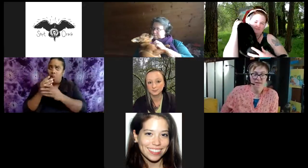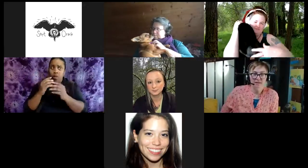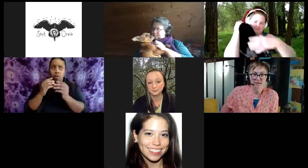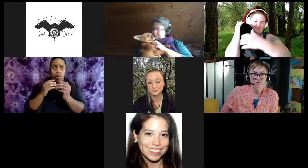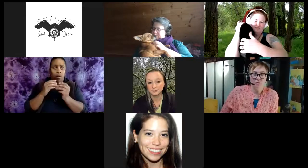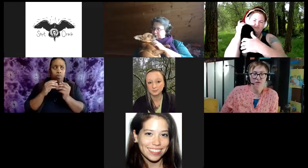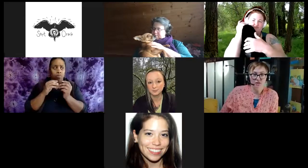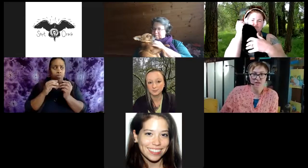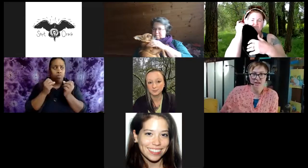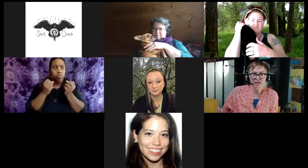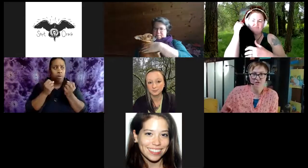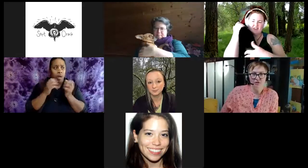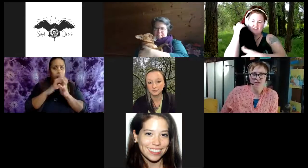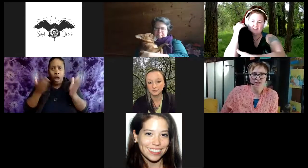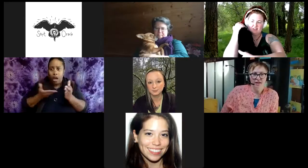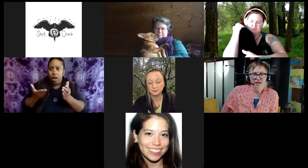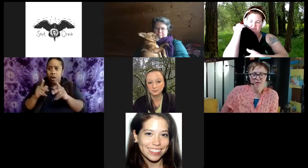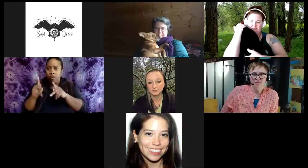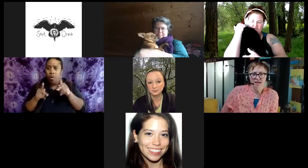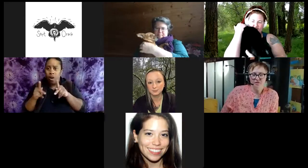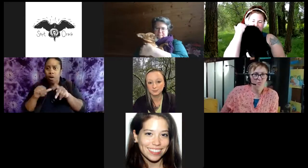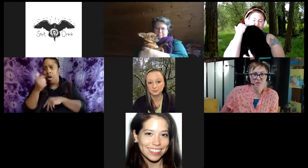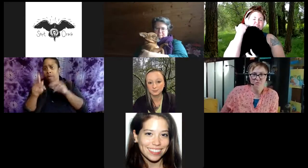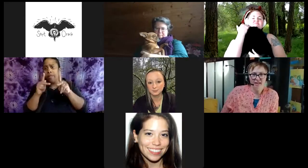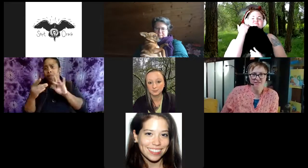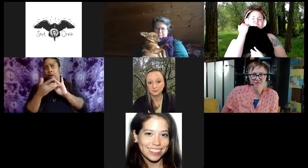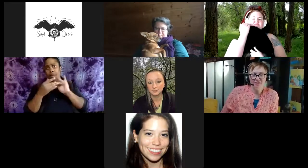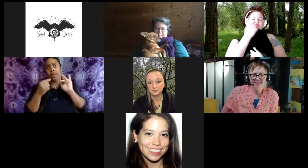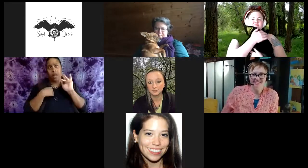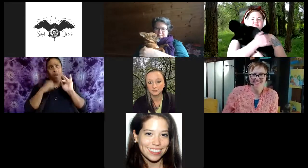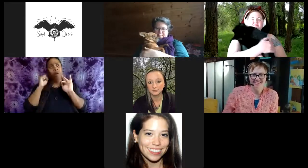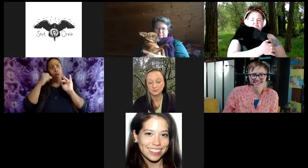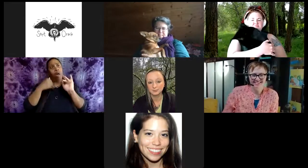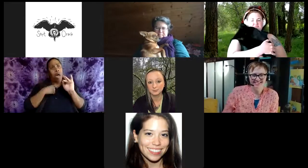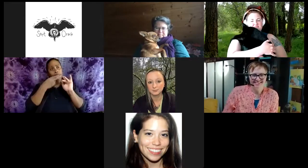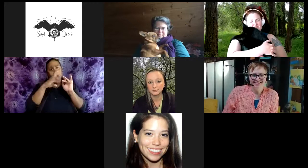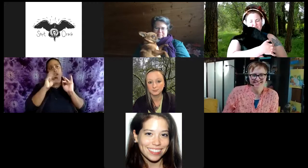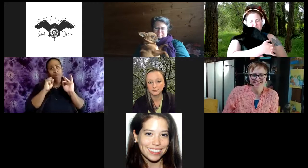to me. And that's one way that you can kind of learn, yeah, the spirit of place, really.